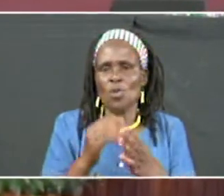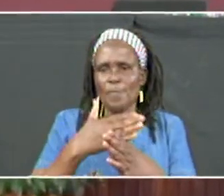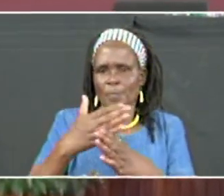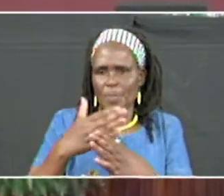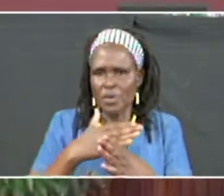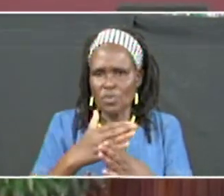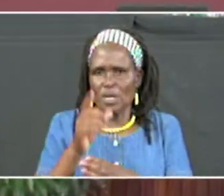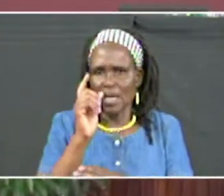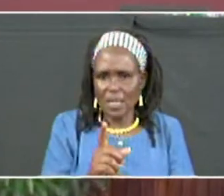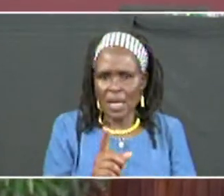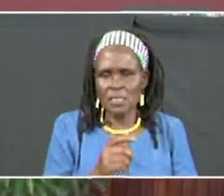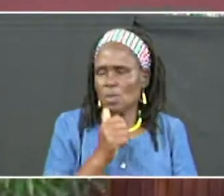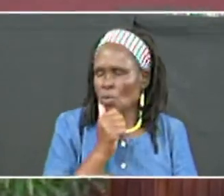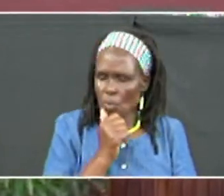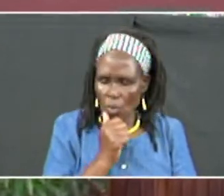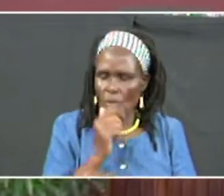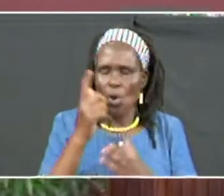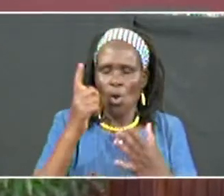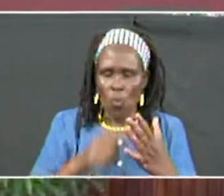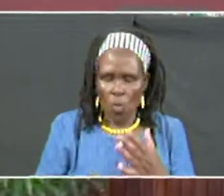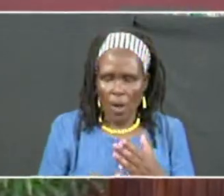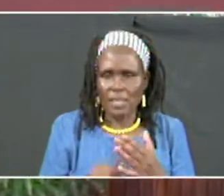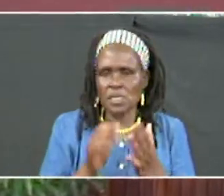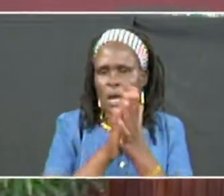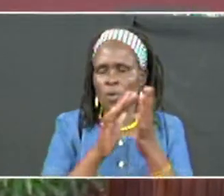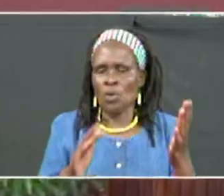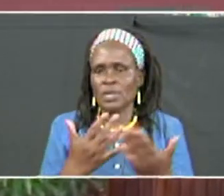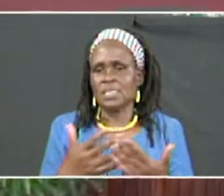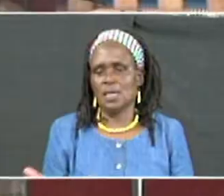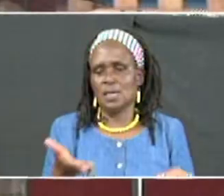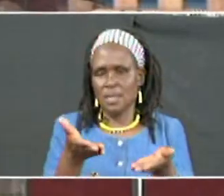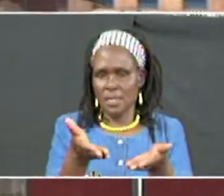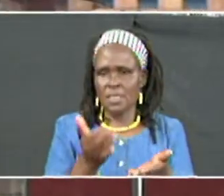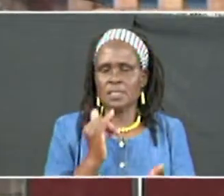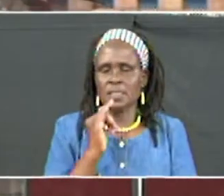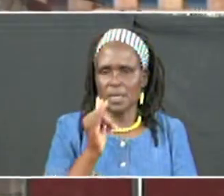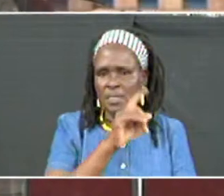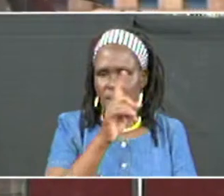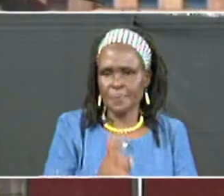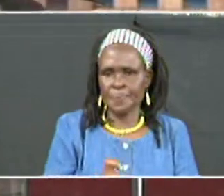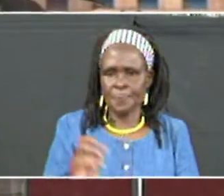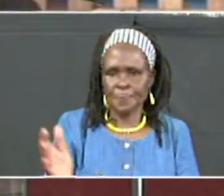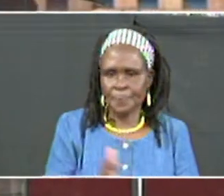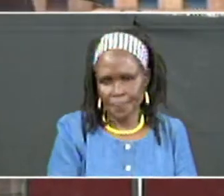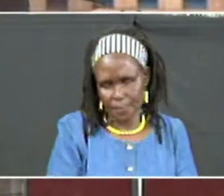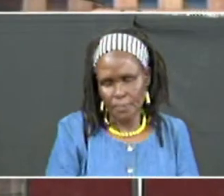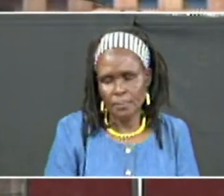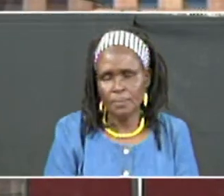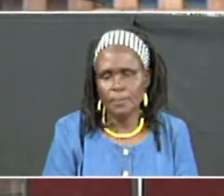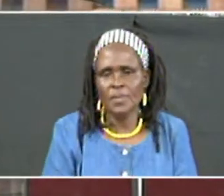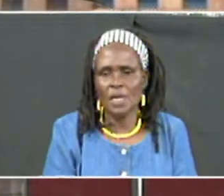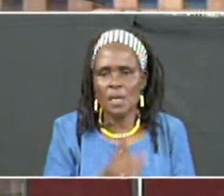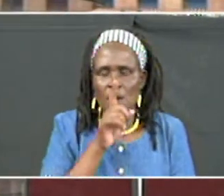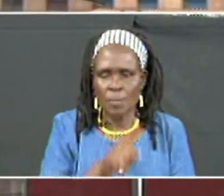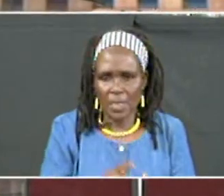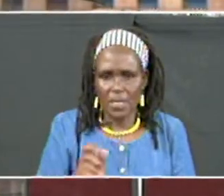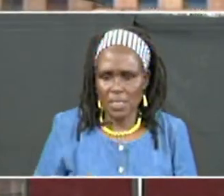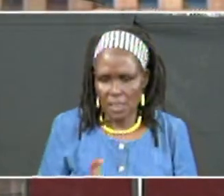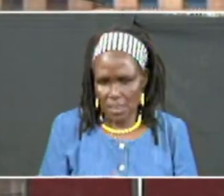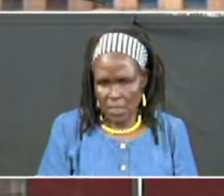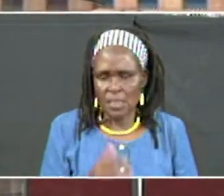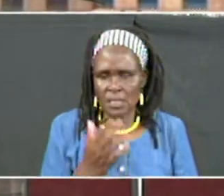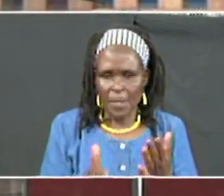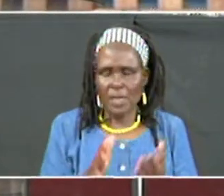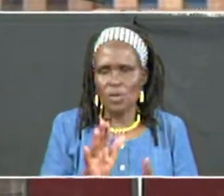Oh, what a glorious thing this is. May, brothers and sisters, your righteousness,